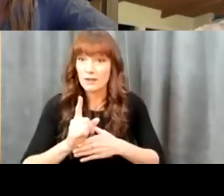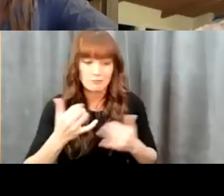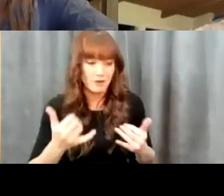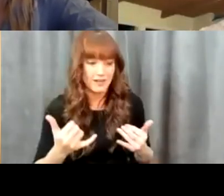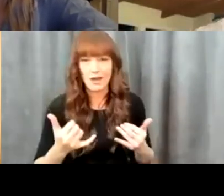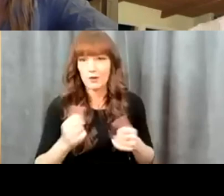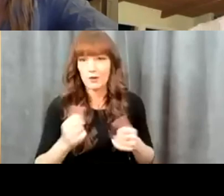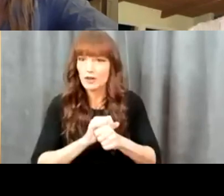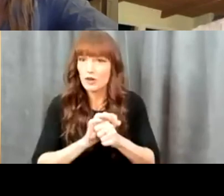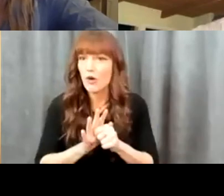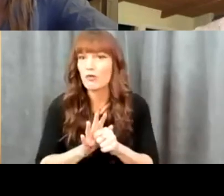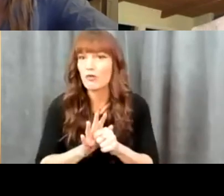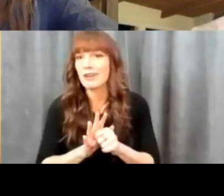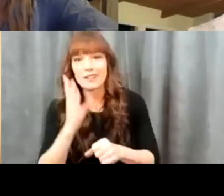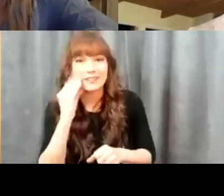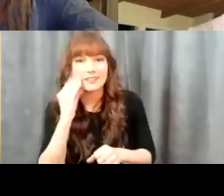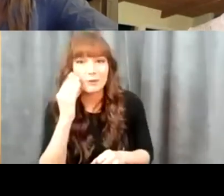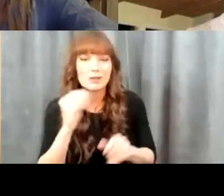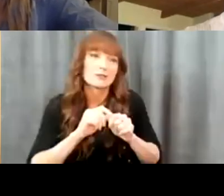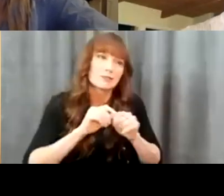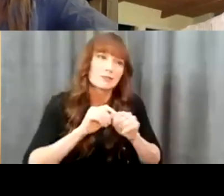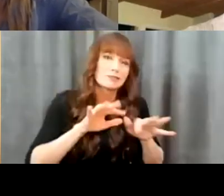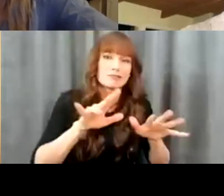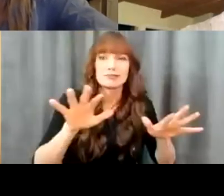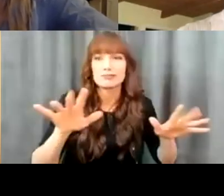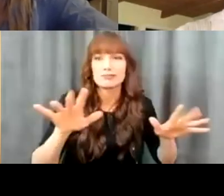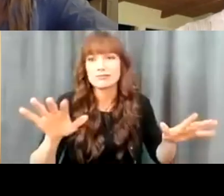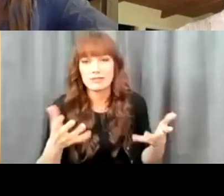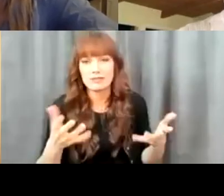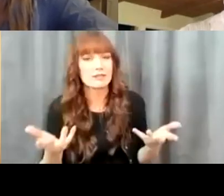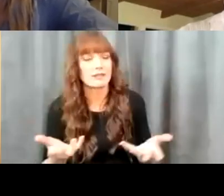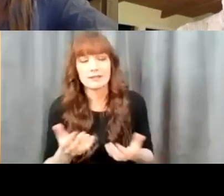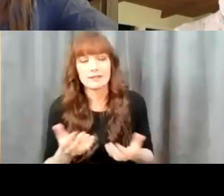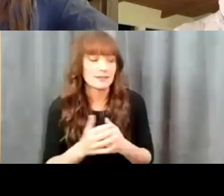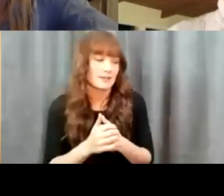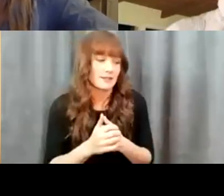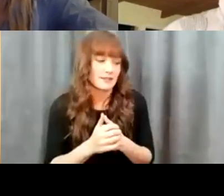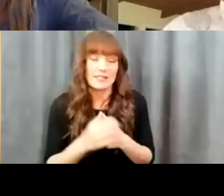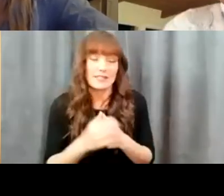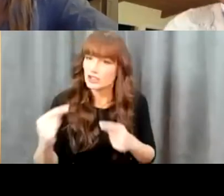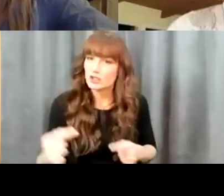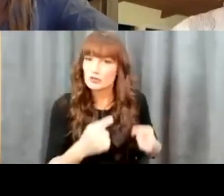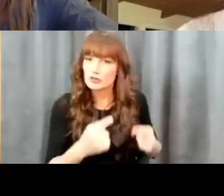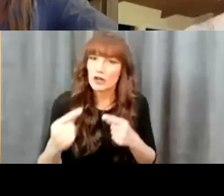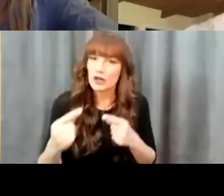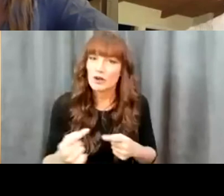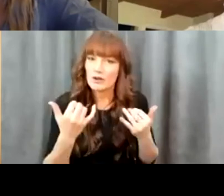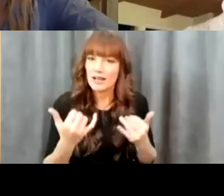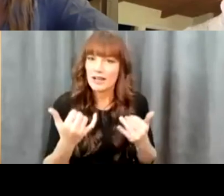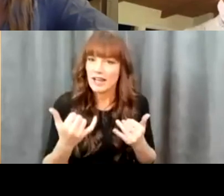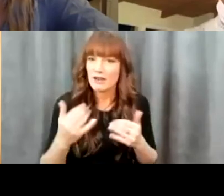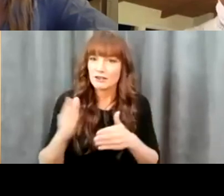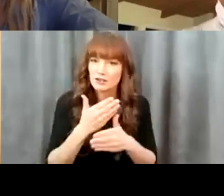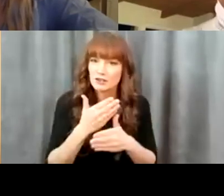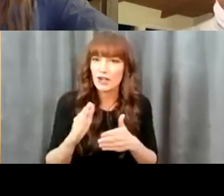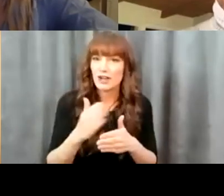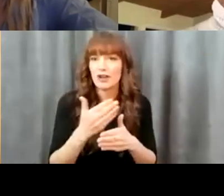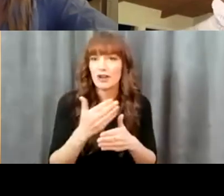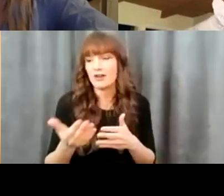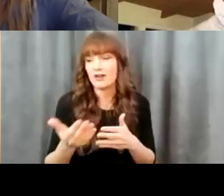now, being in COVID and having to, you know, it's a struggle to share